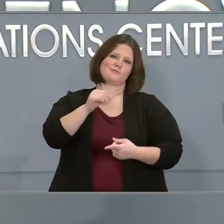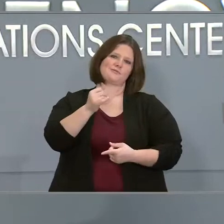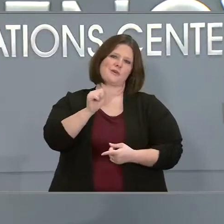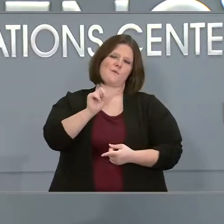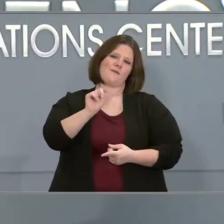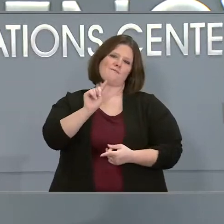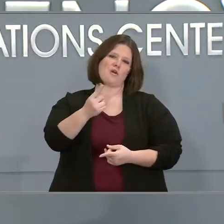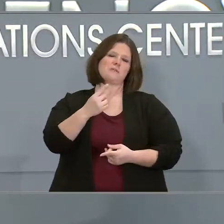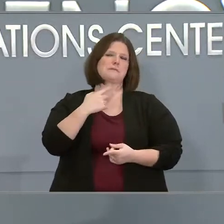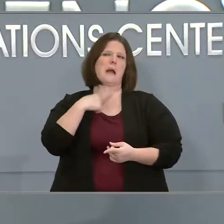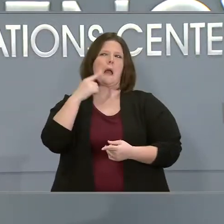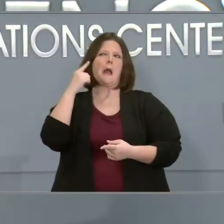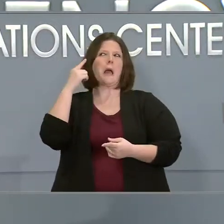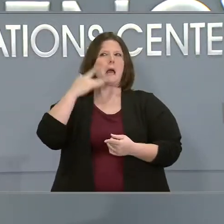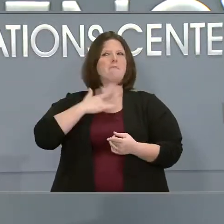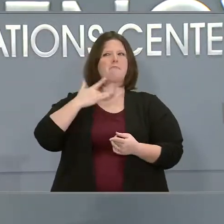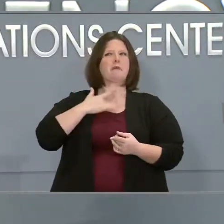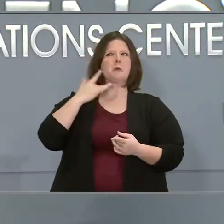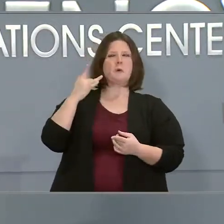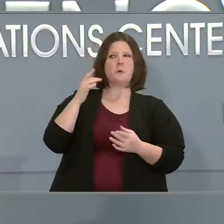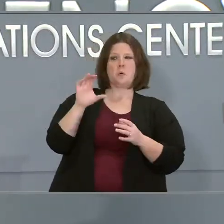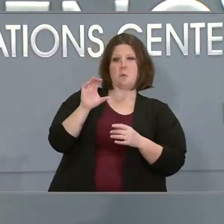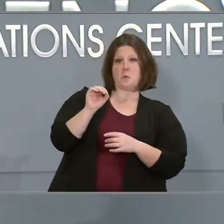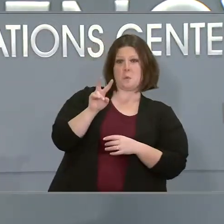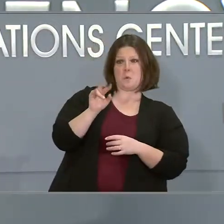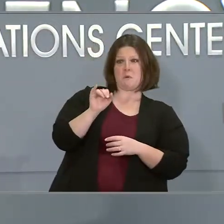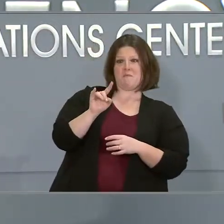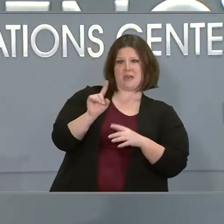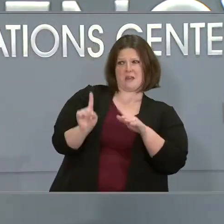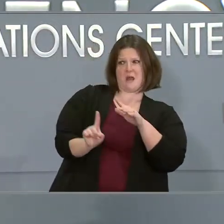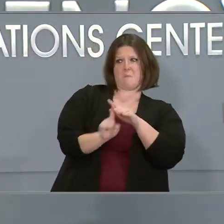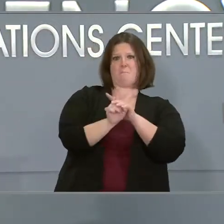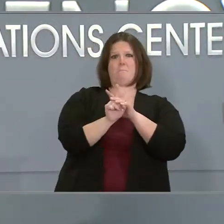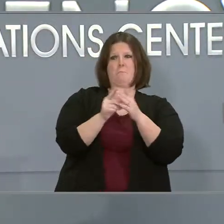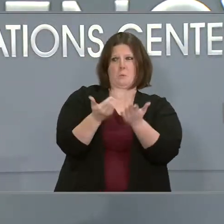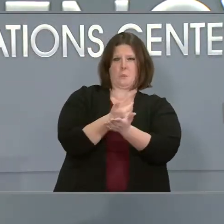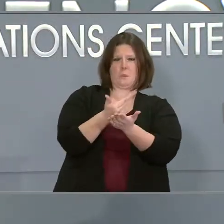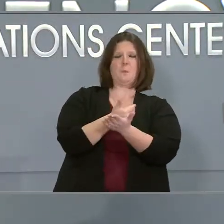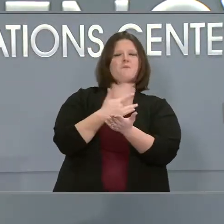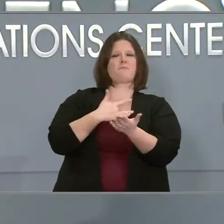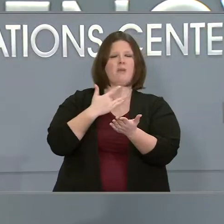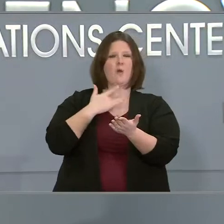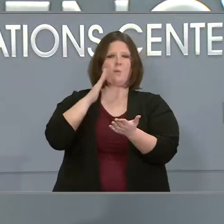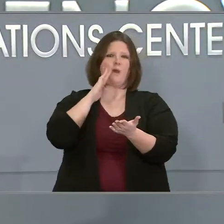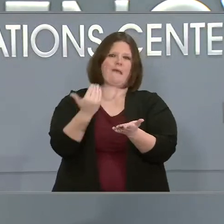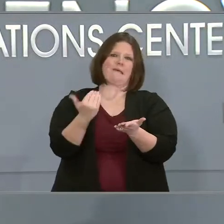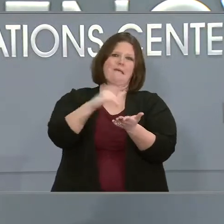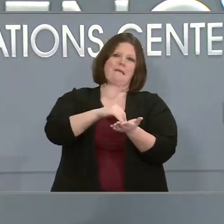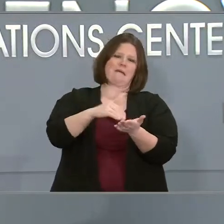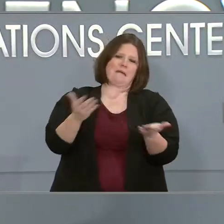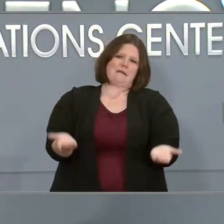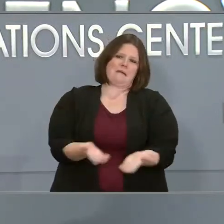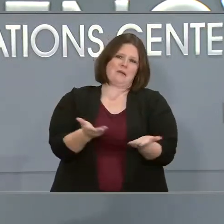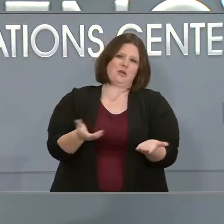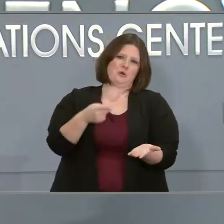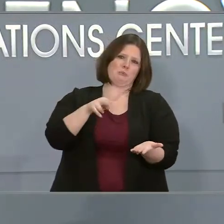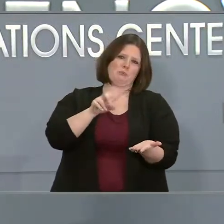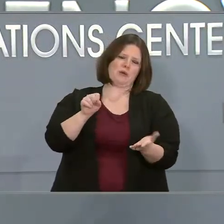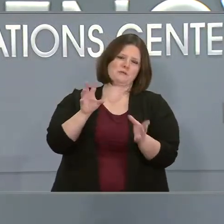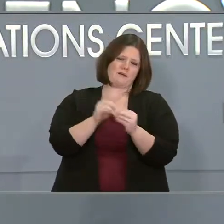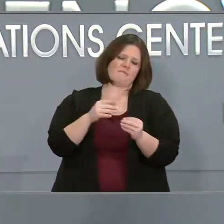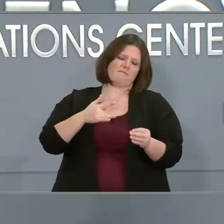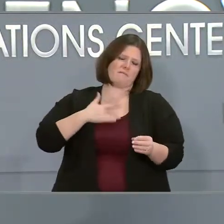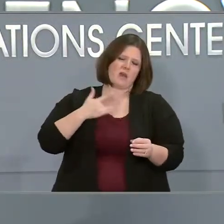an evolving COVID situation, we may need to be back in this room. So I doubt it will be the last public appearance, but just in case it